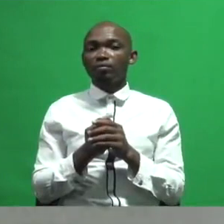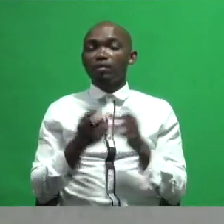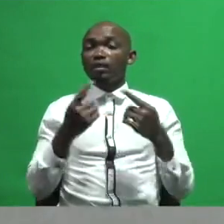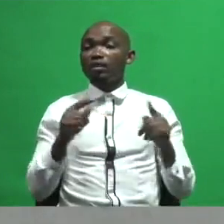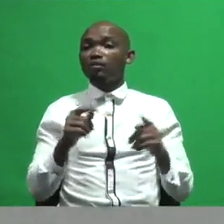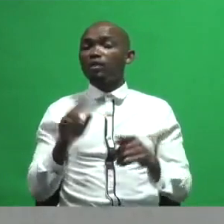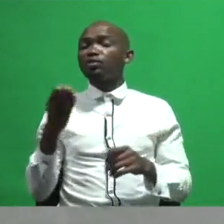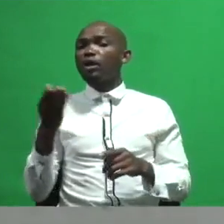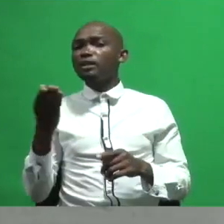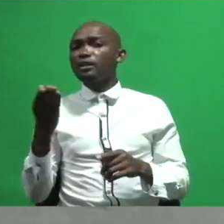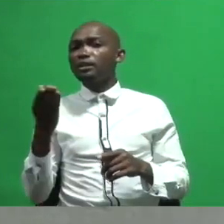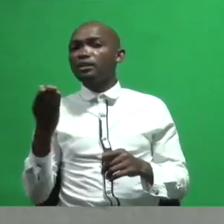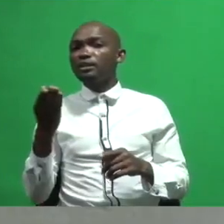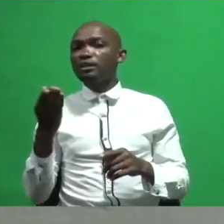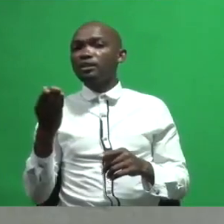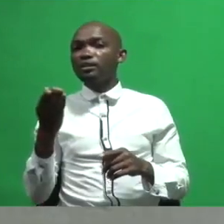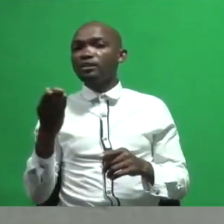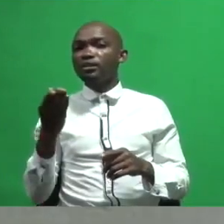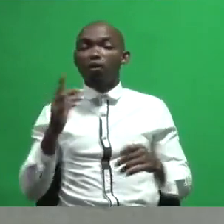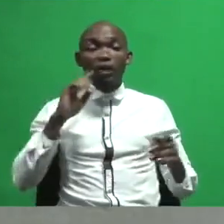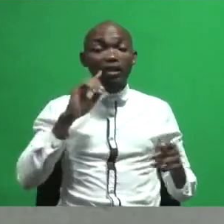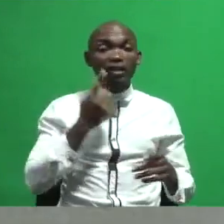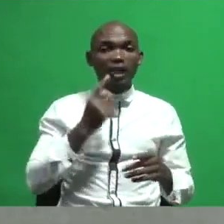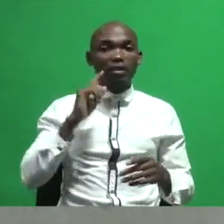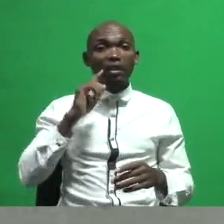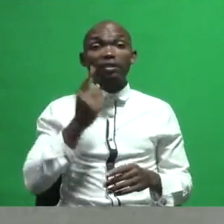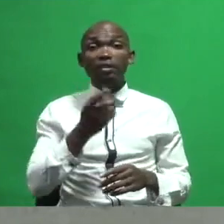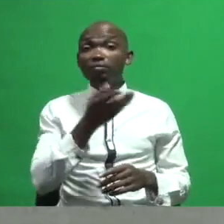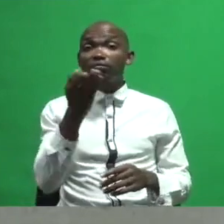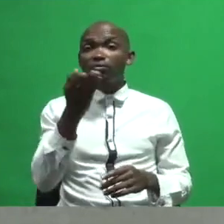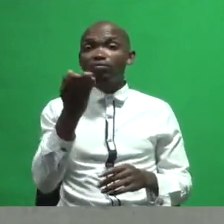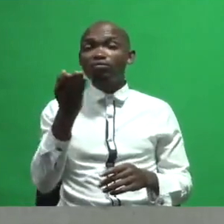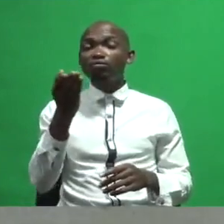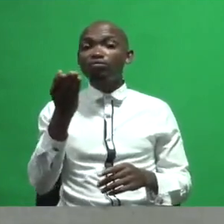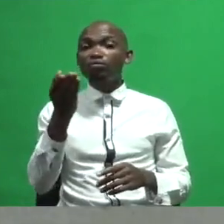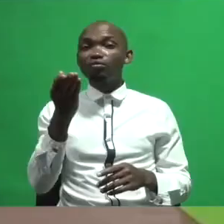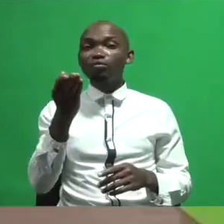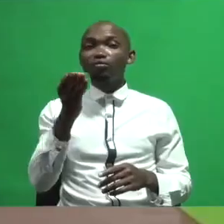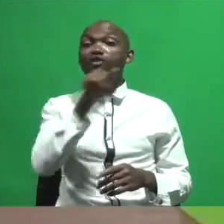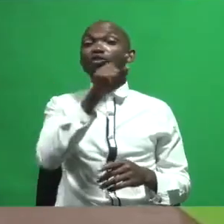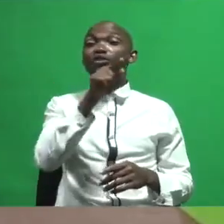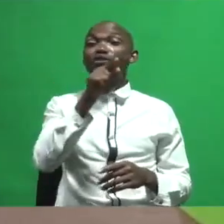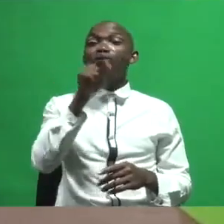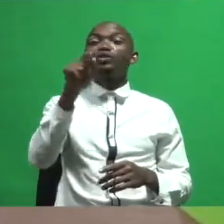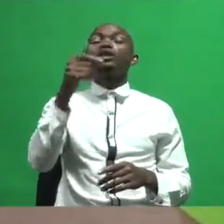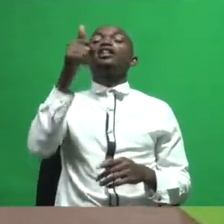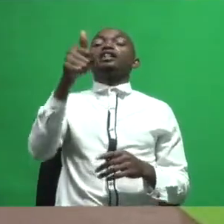what? Can you tell? Different what? Different, who can try? Yes.